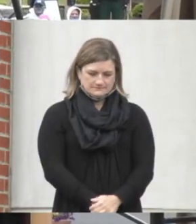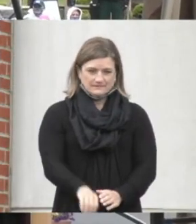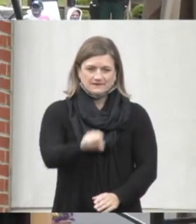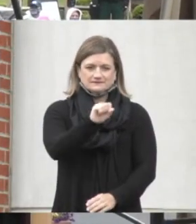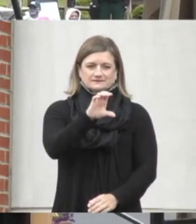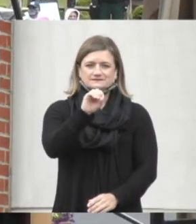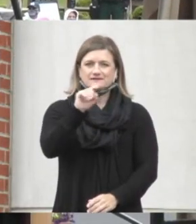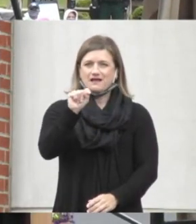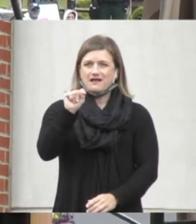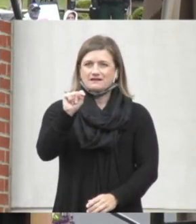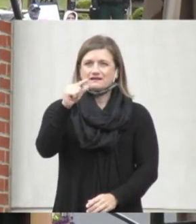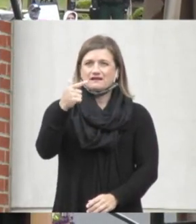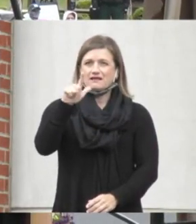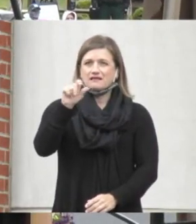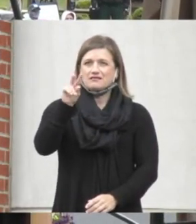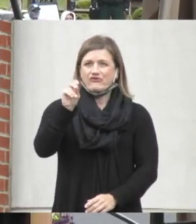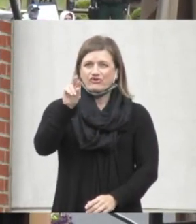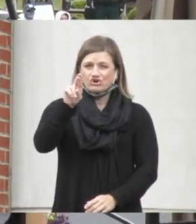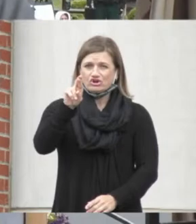Scott Glover, Culinary Arts.